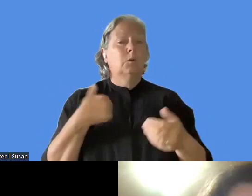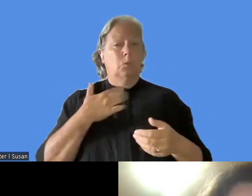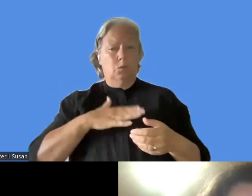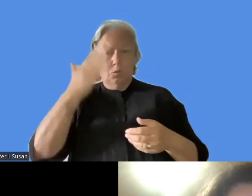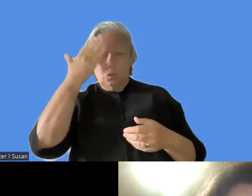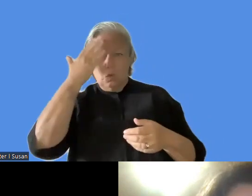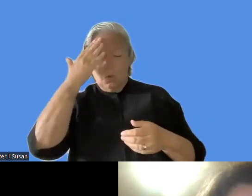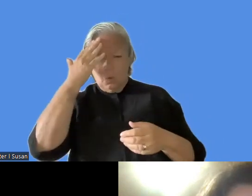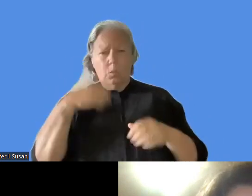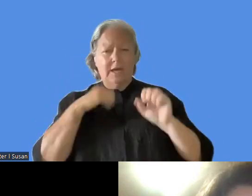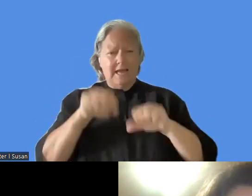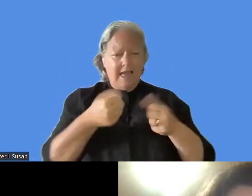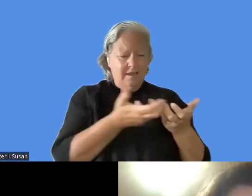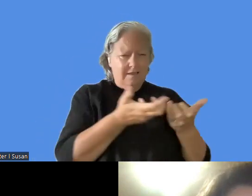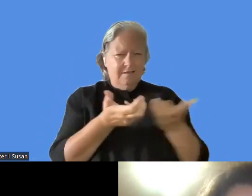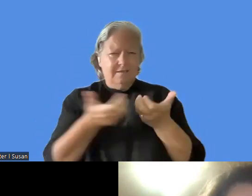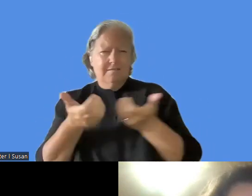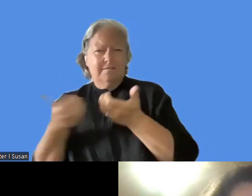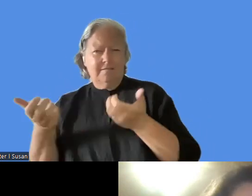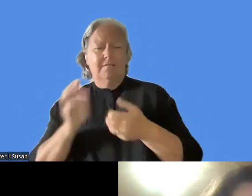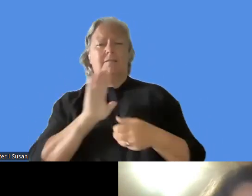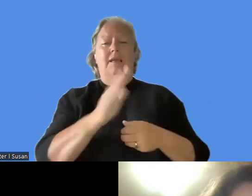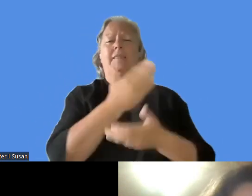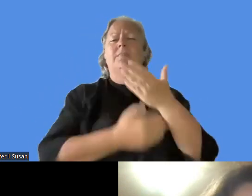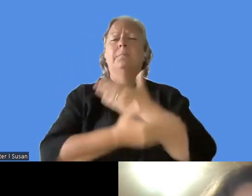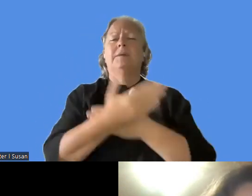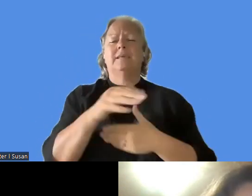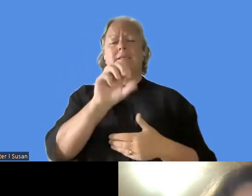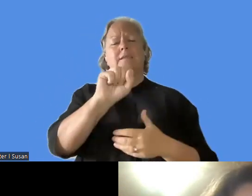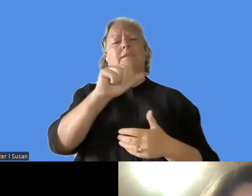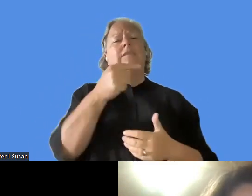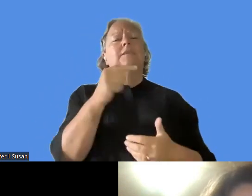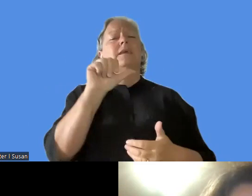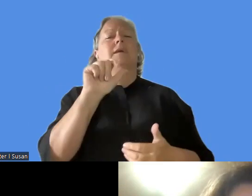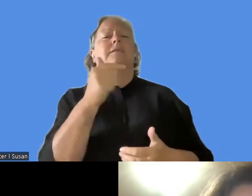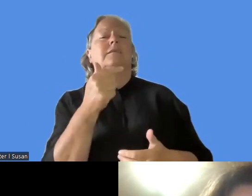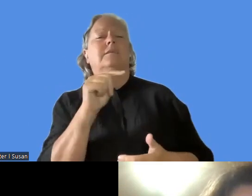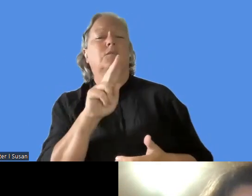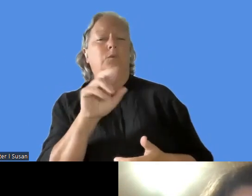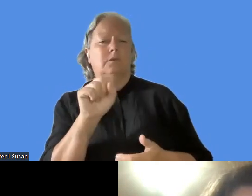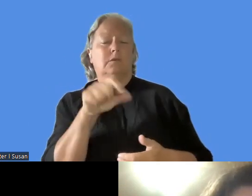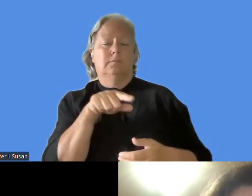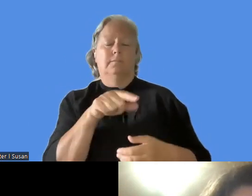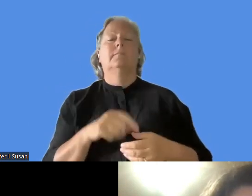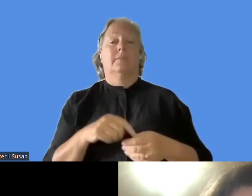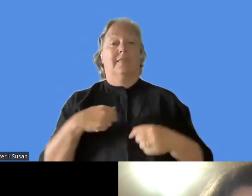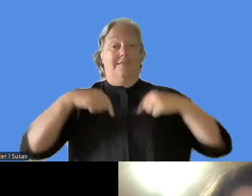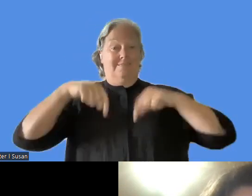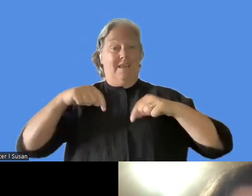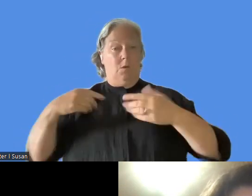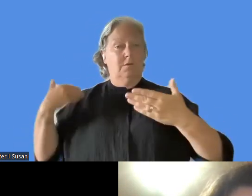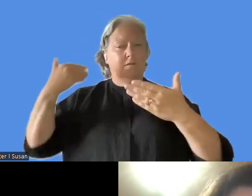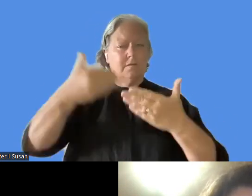indicators by disability status. So far, our focus has been on producing proof of